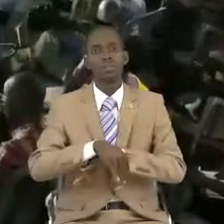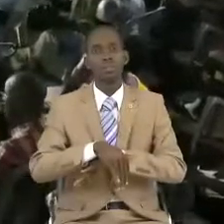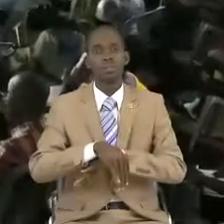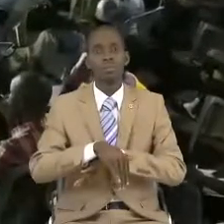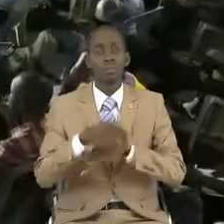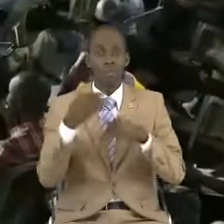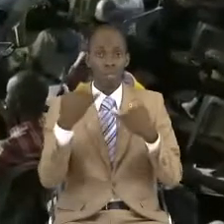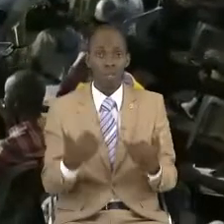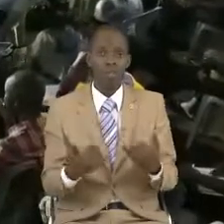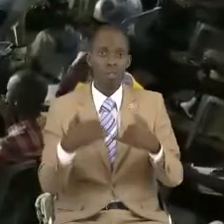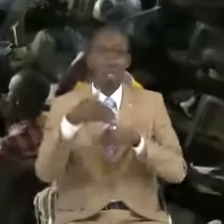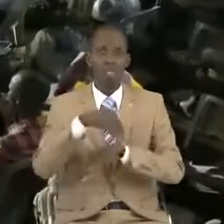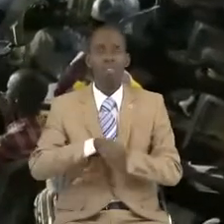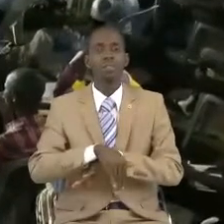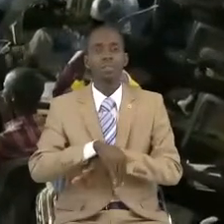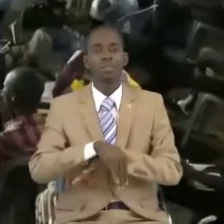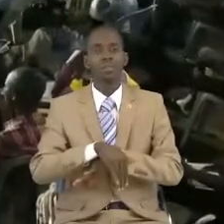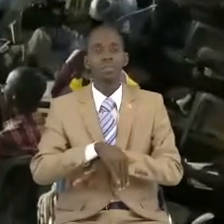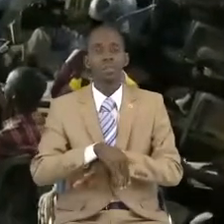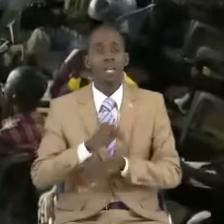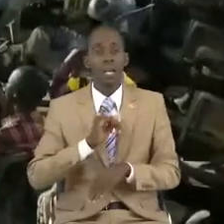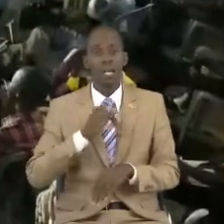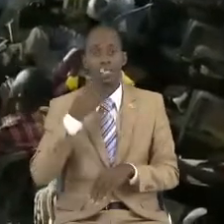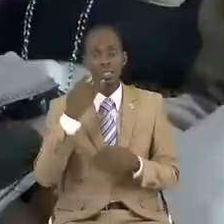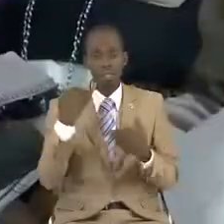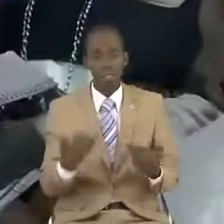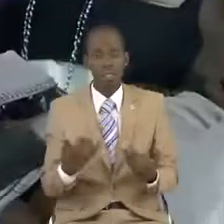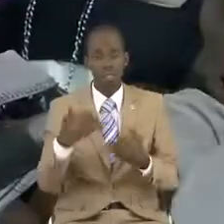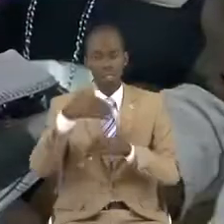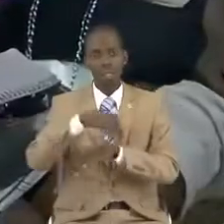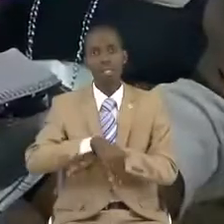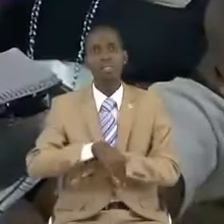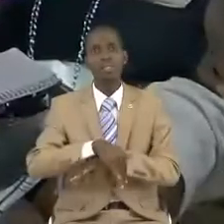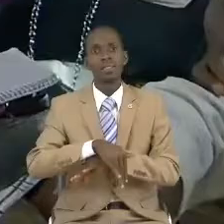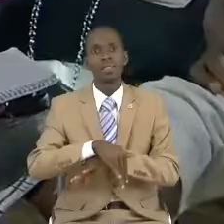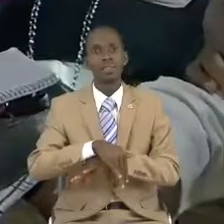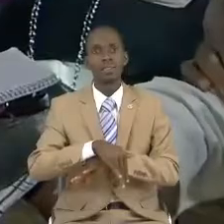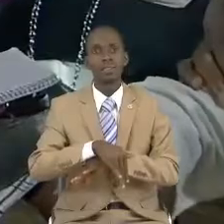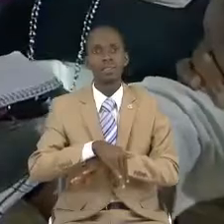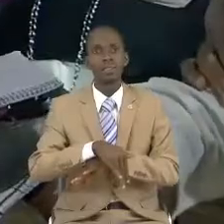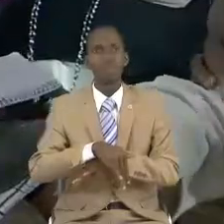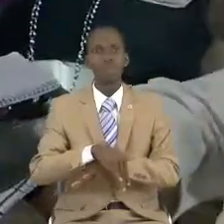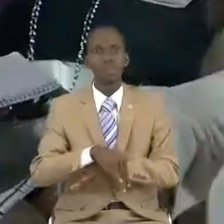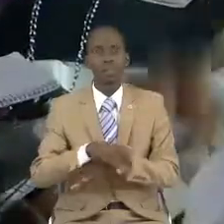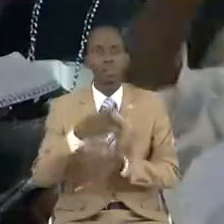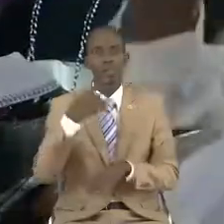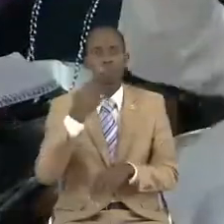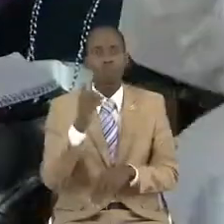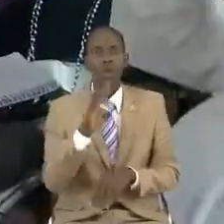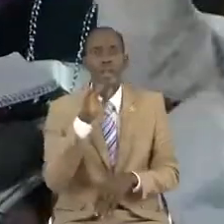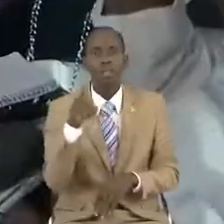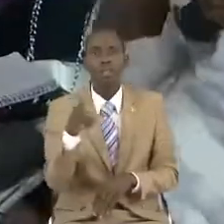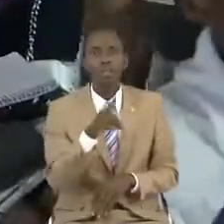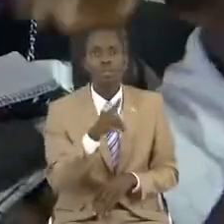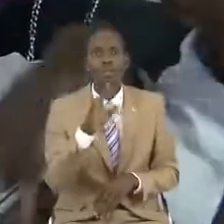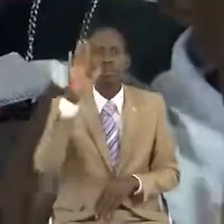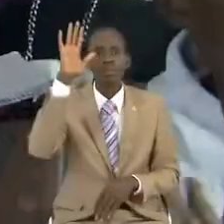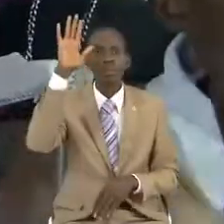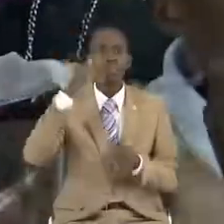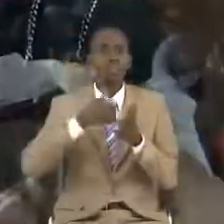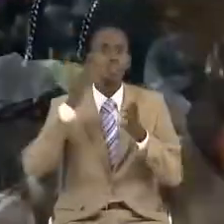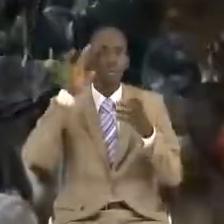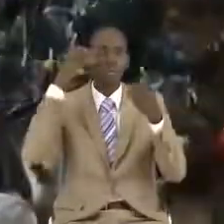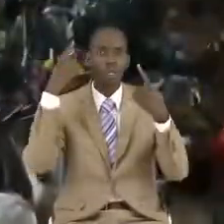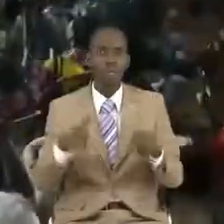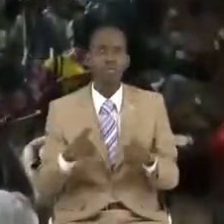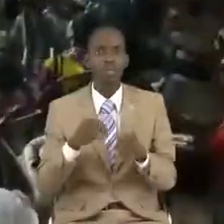tonight i say tonight where are you it will happen it